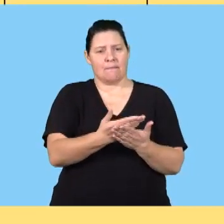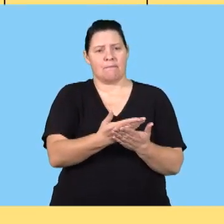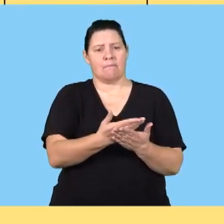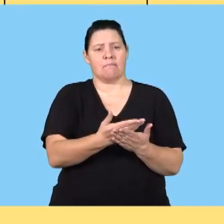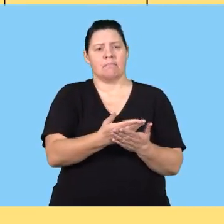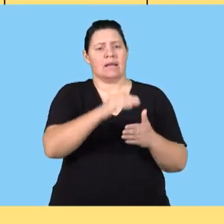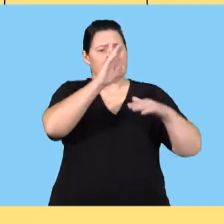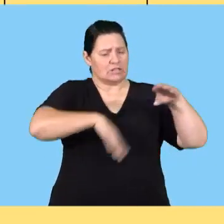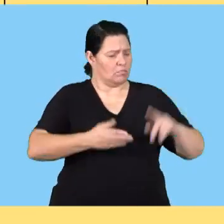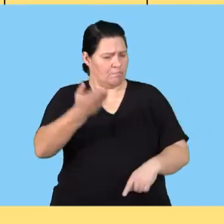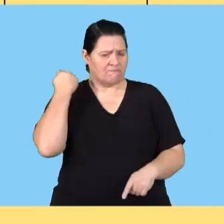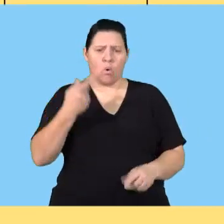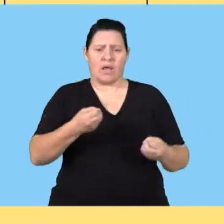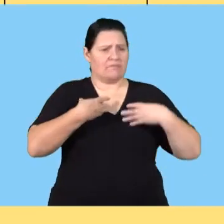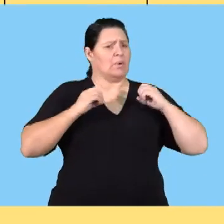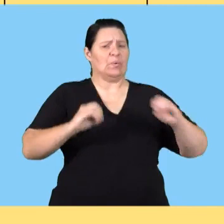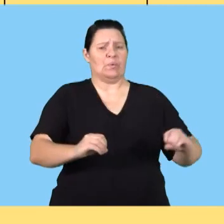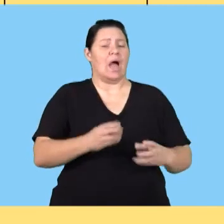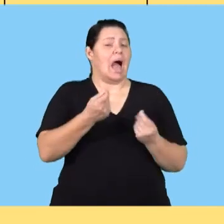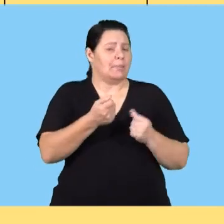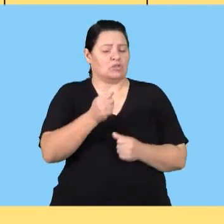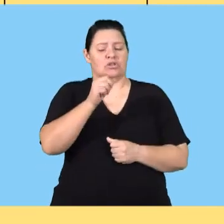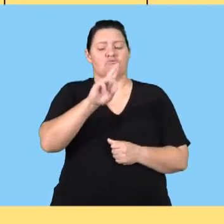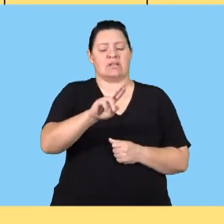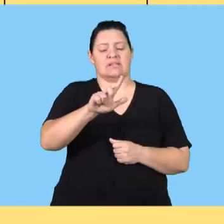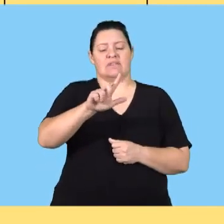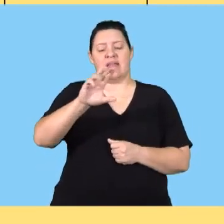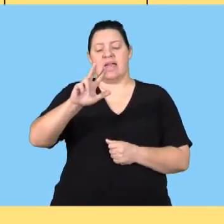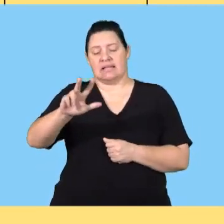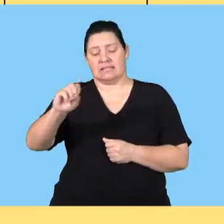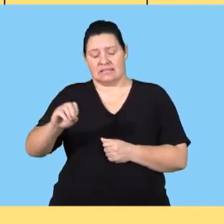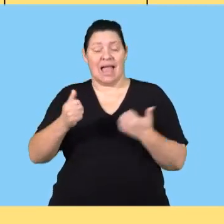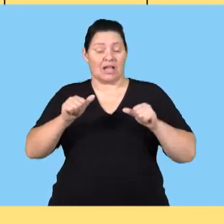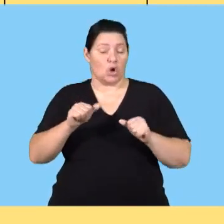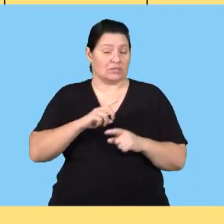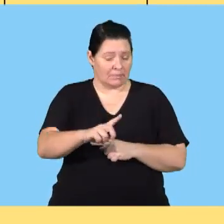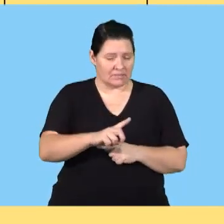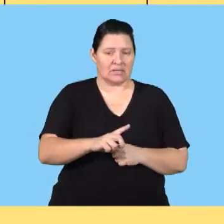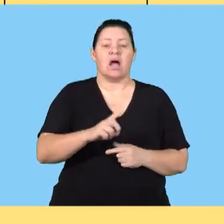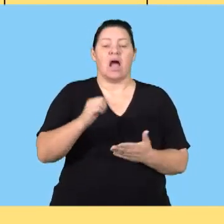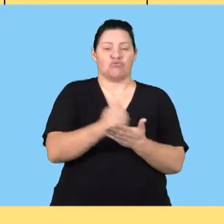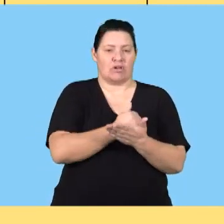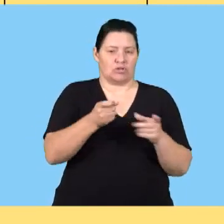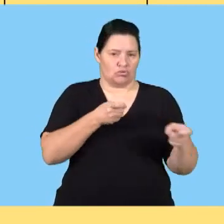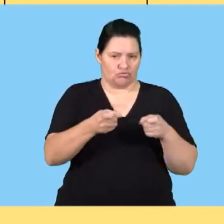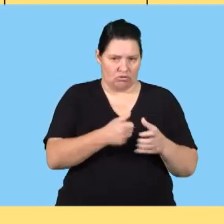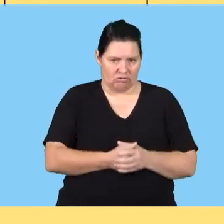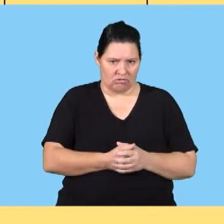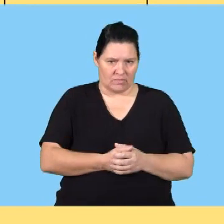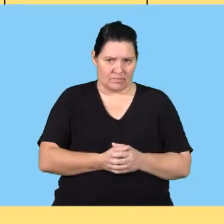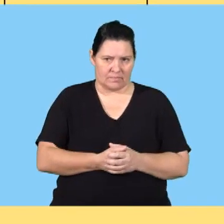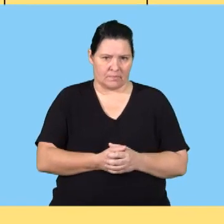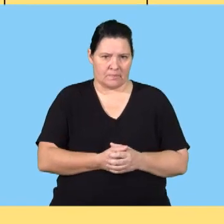allowed on an earlier purchase transaction, 780. We now know account debit, definitely your